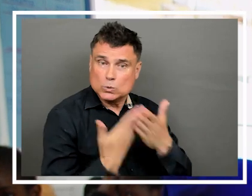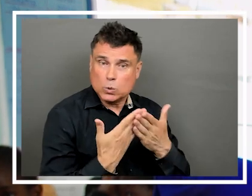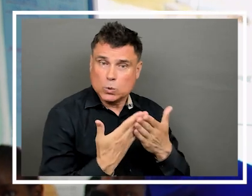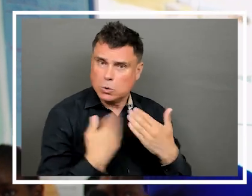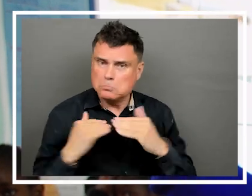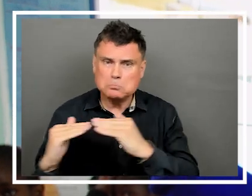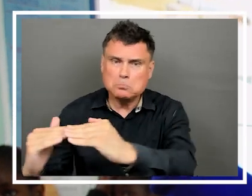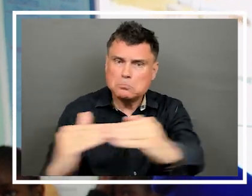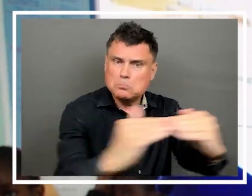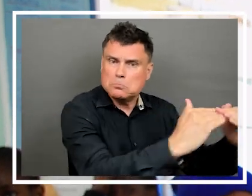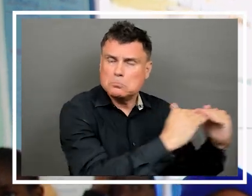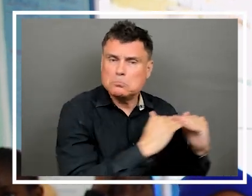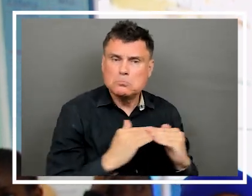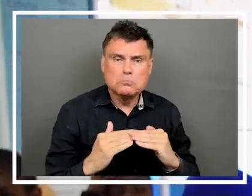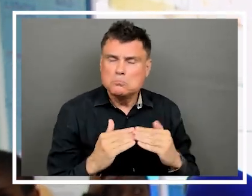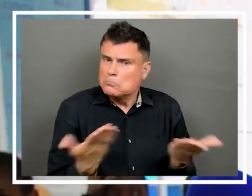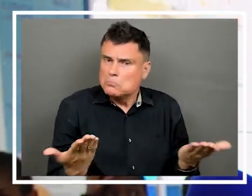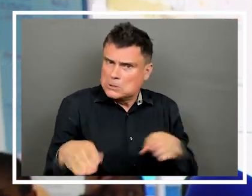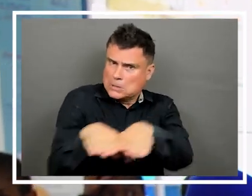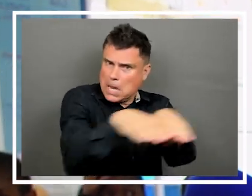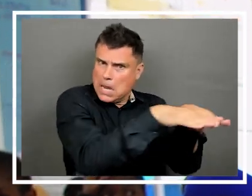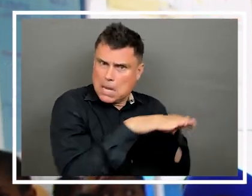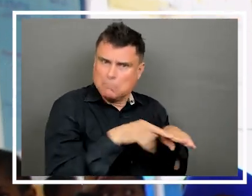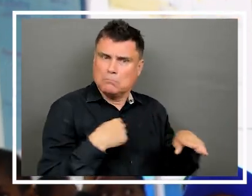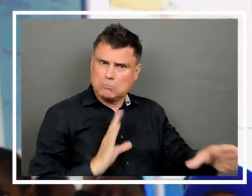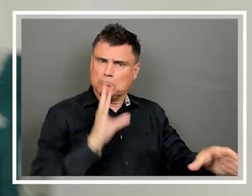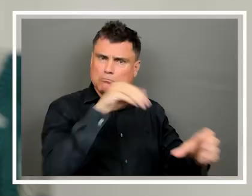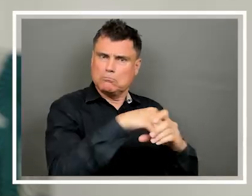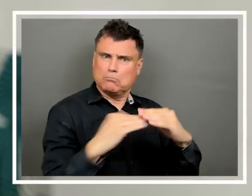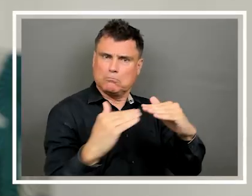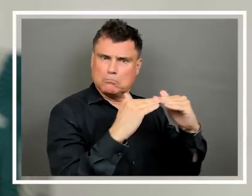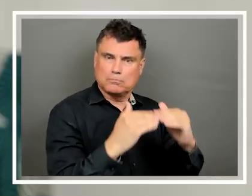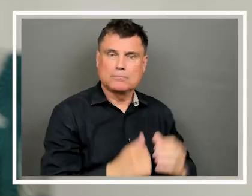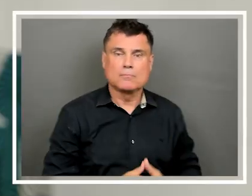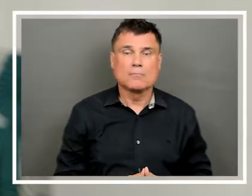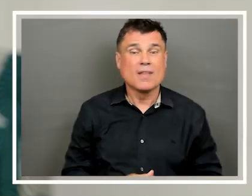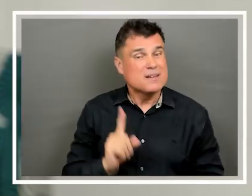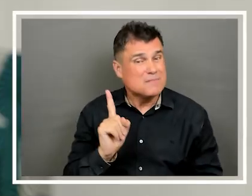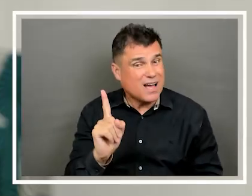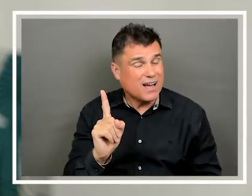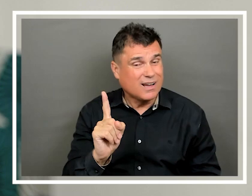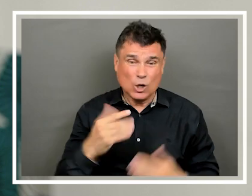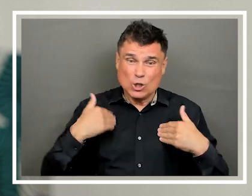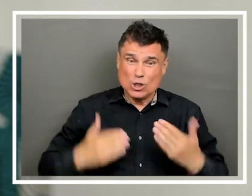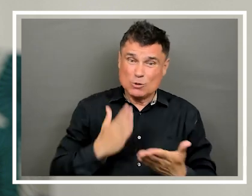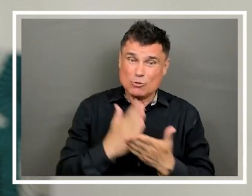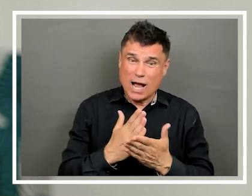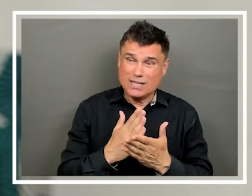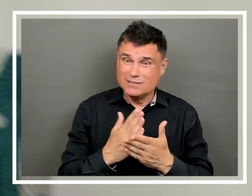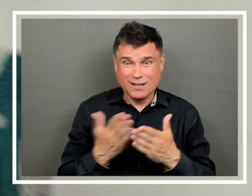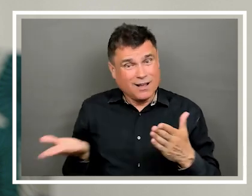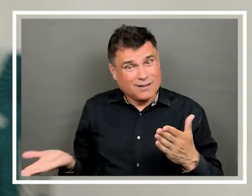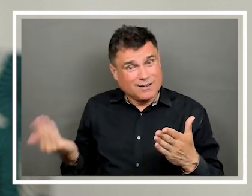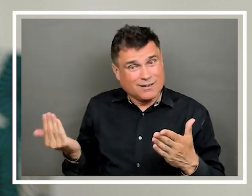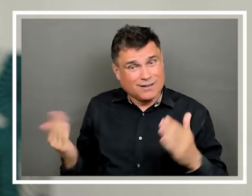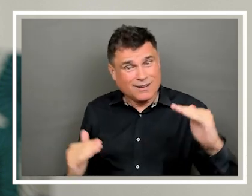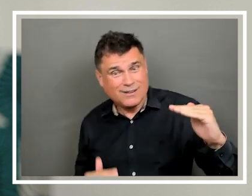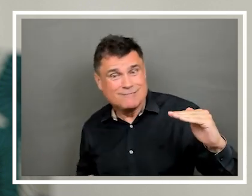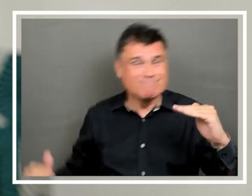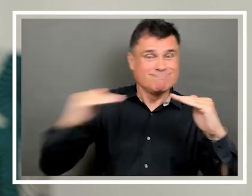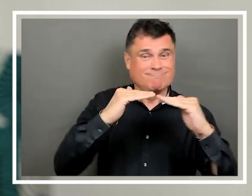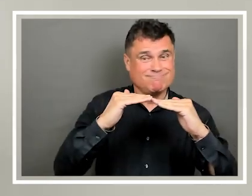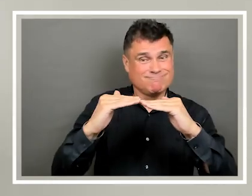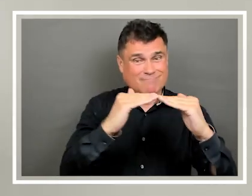same opportunities as their peers. So, what can you do to uphold the human